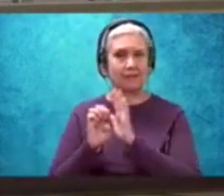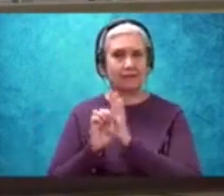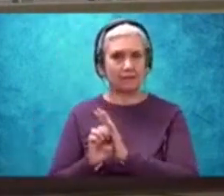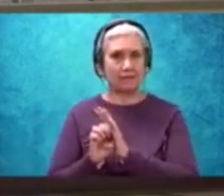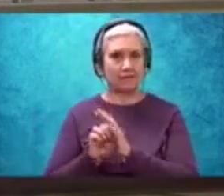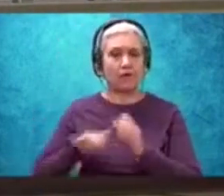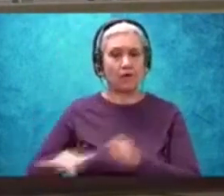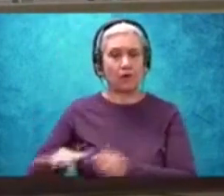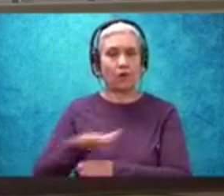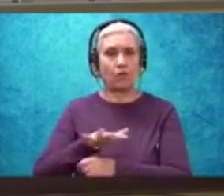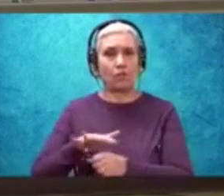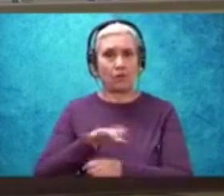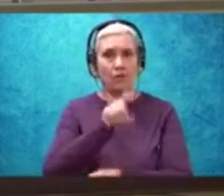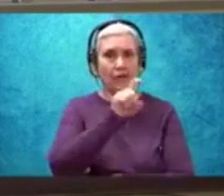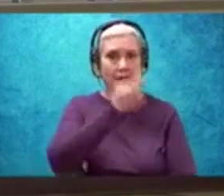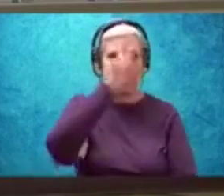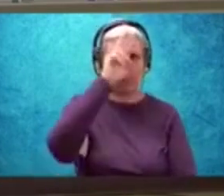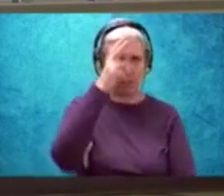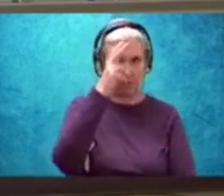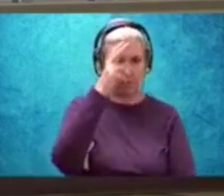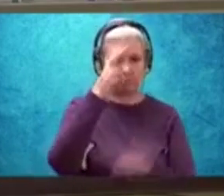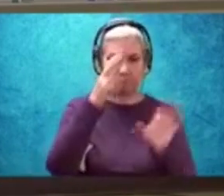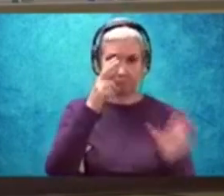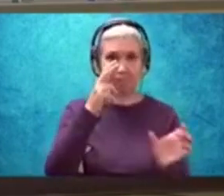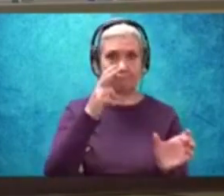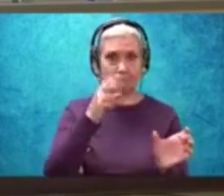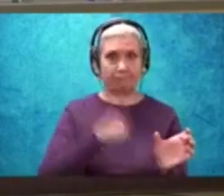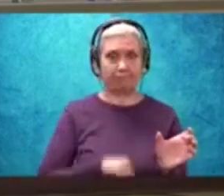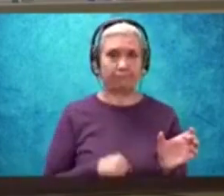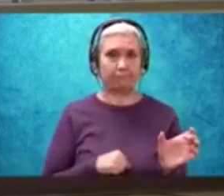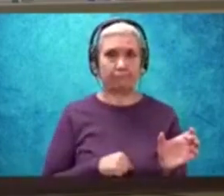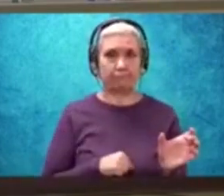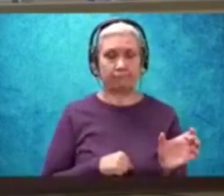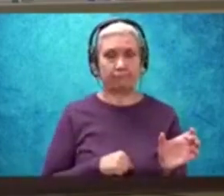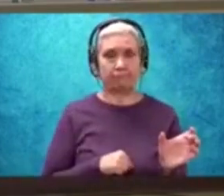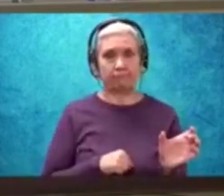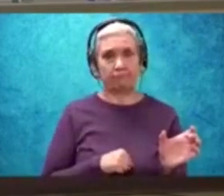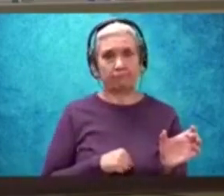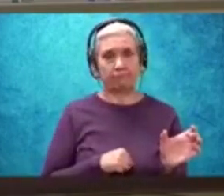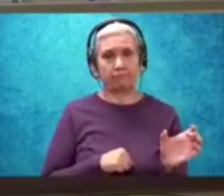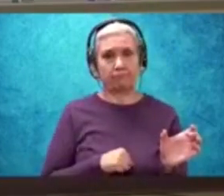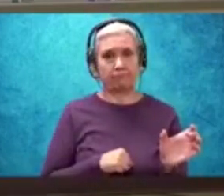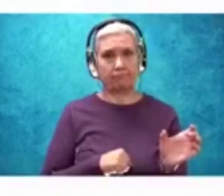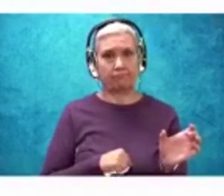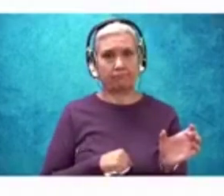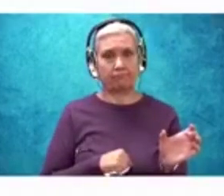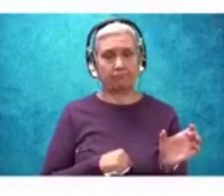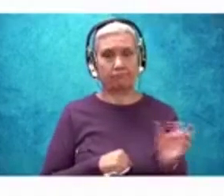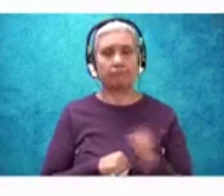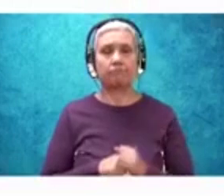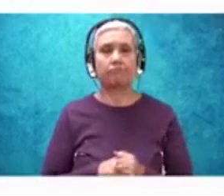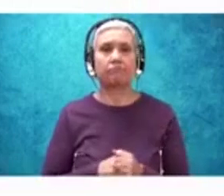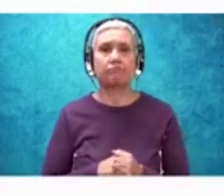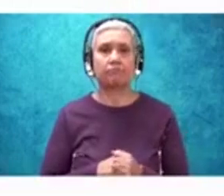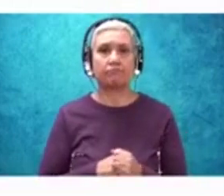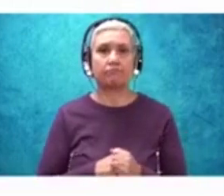the location of x squared in our constant term. We've noticed where the sum of these